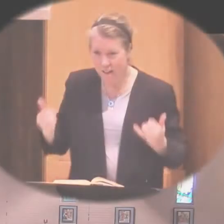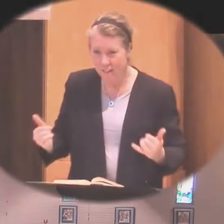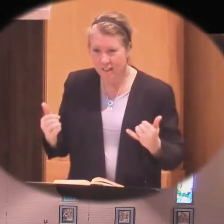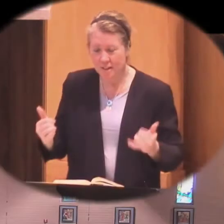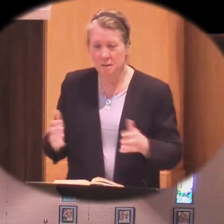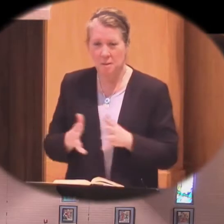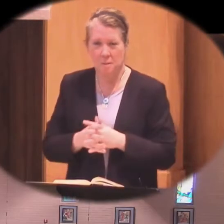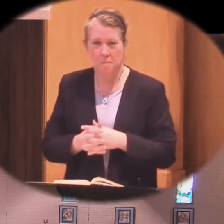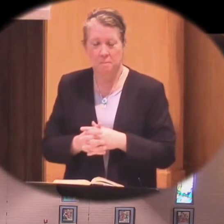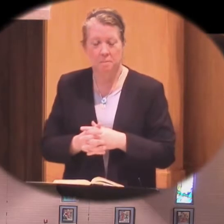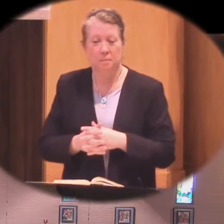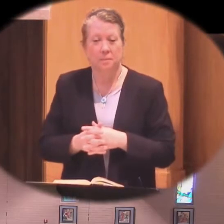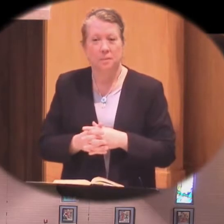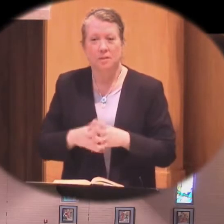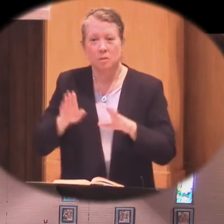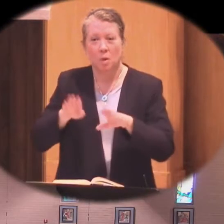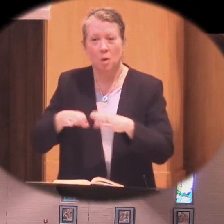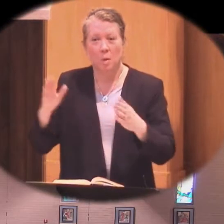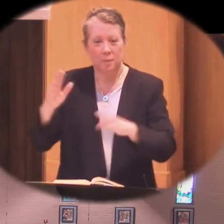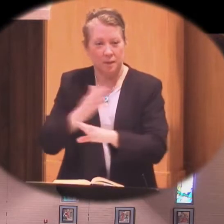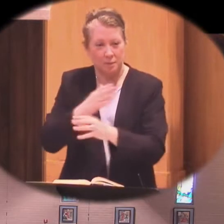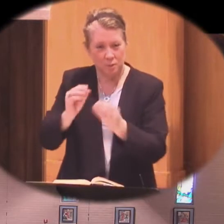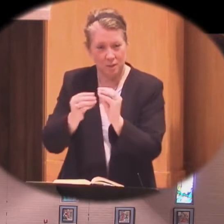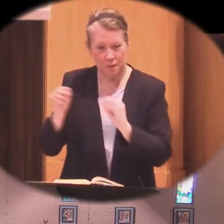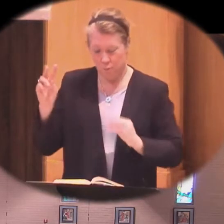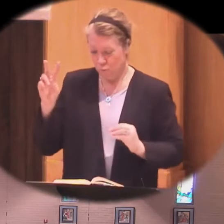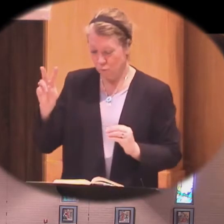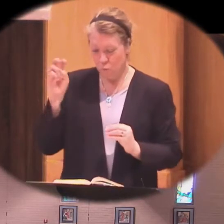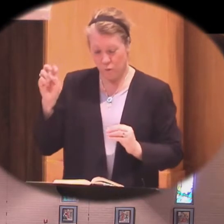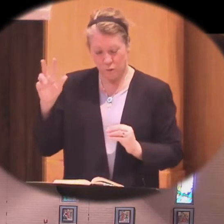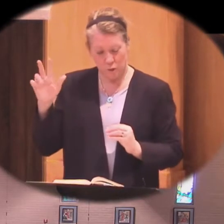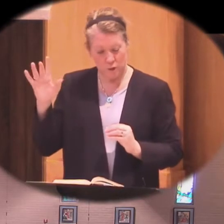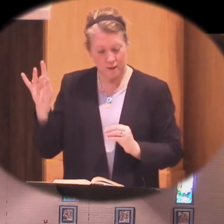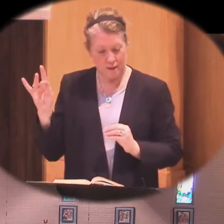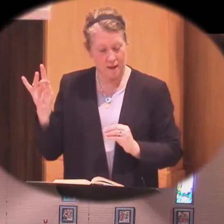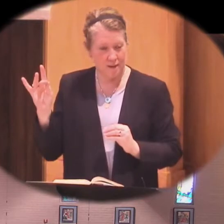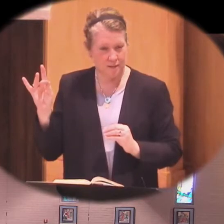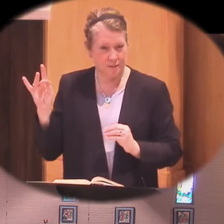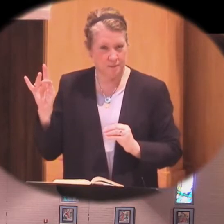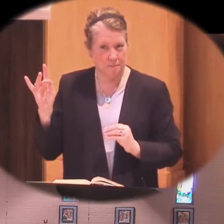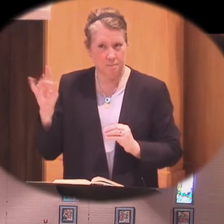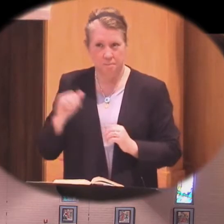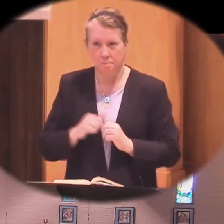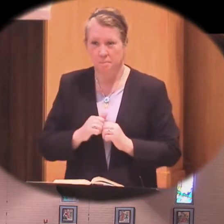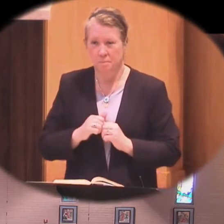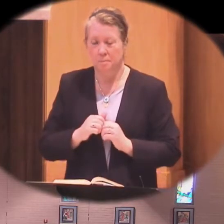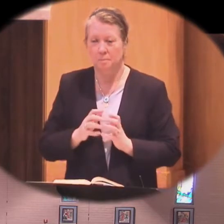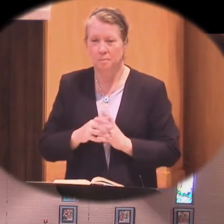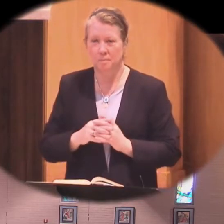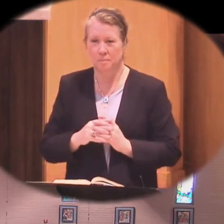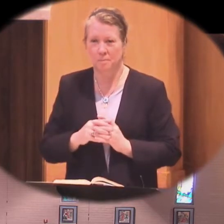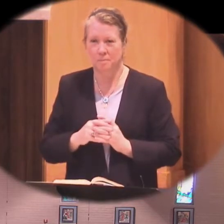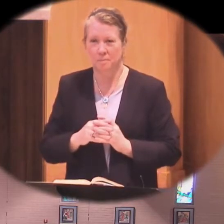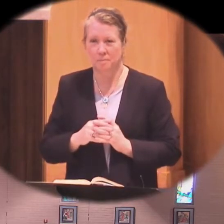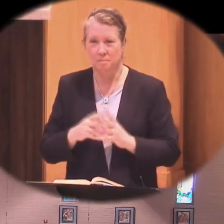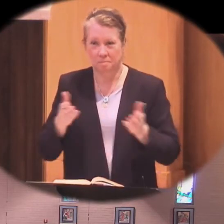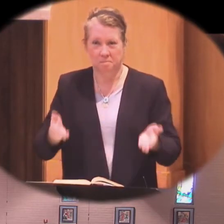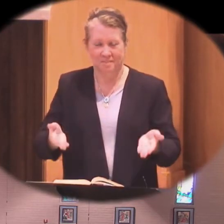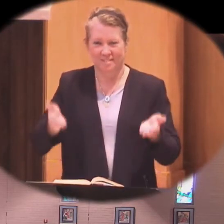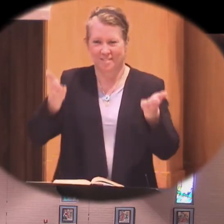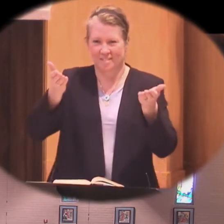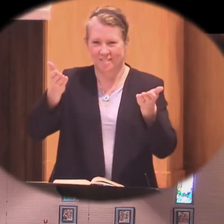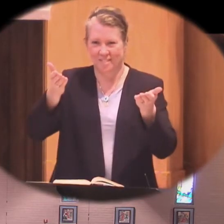going to sing in our opening hymn number 238, Lord, Who Throughout These 40 Days, number 238, please